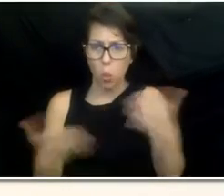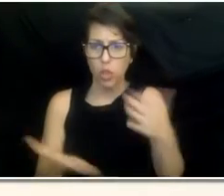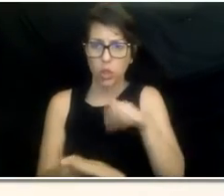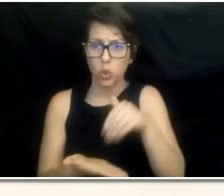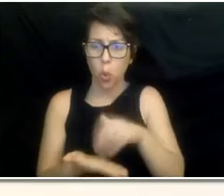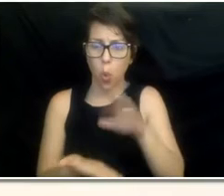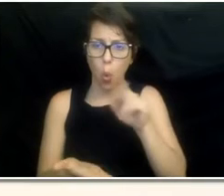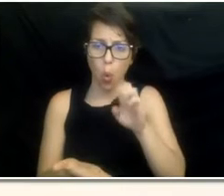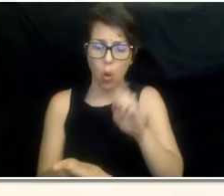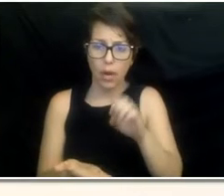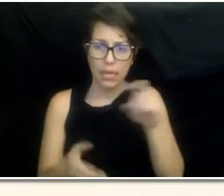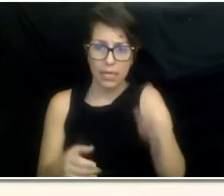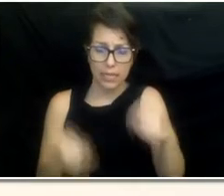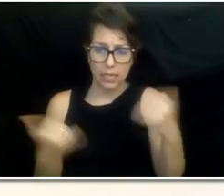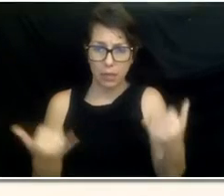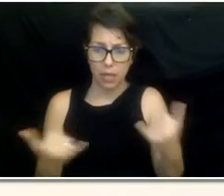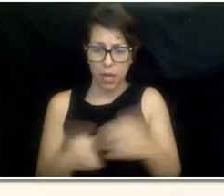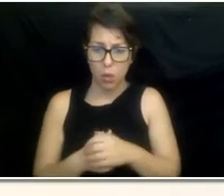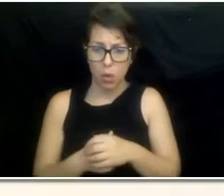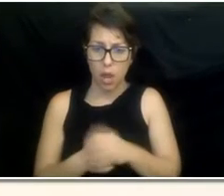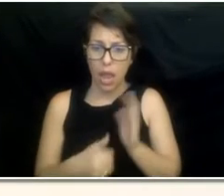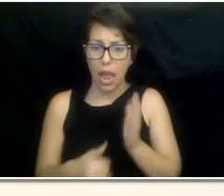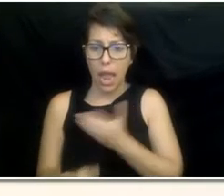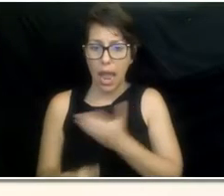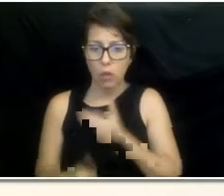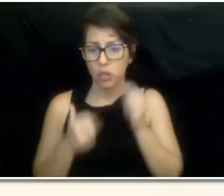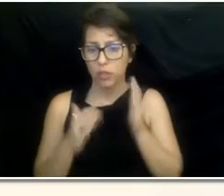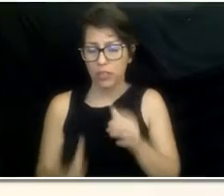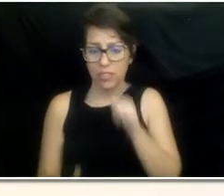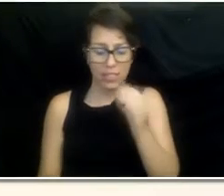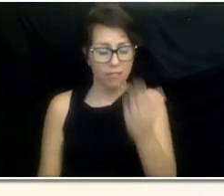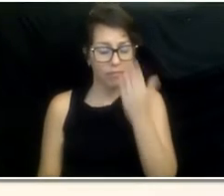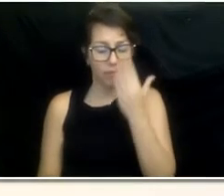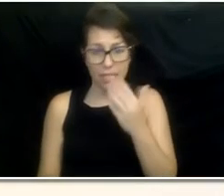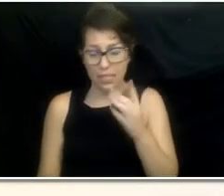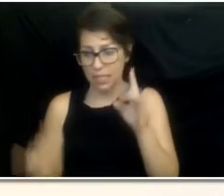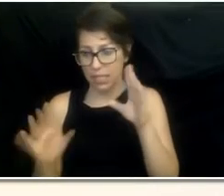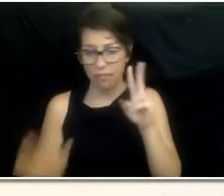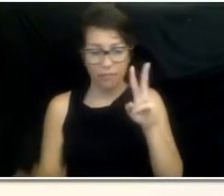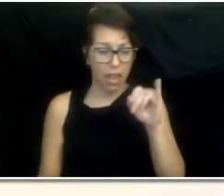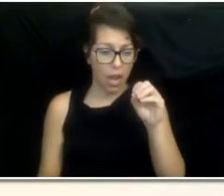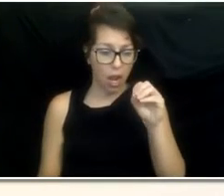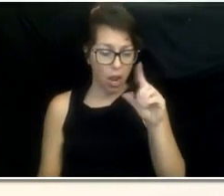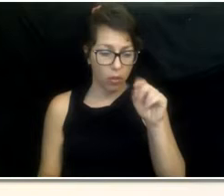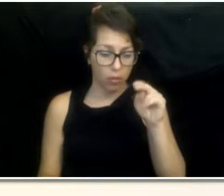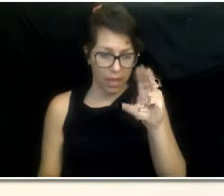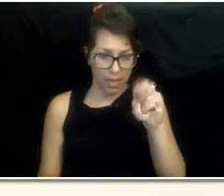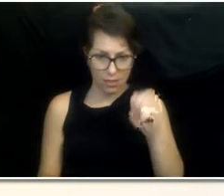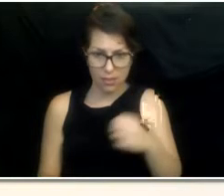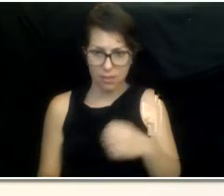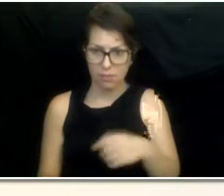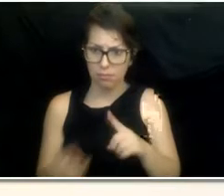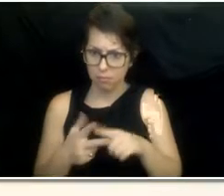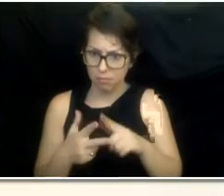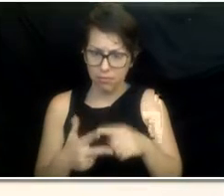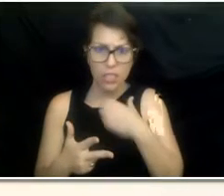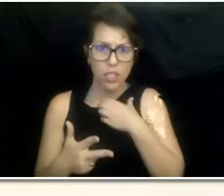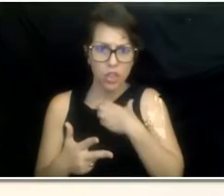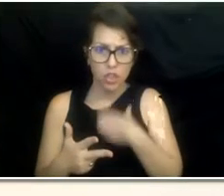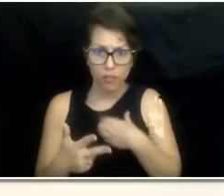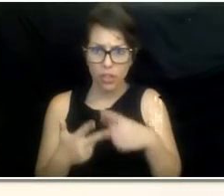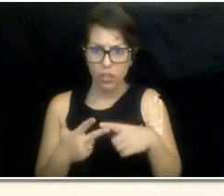you to think about the vast amount of needs that need to be thought about for domestic violence and that's why